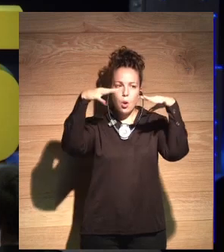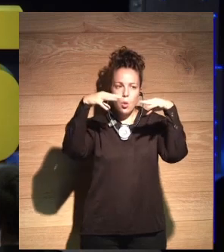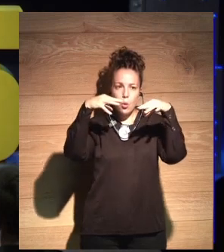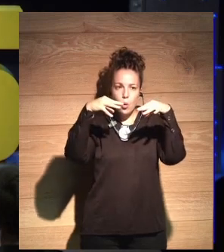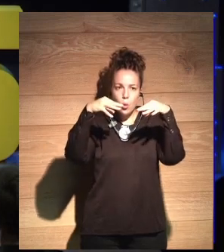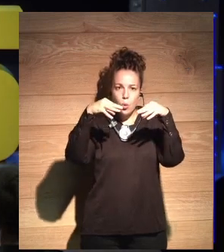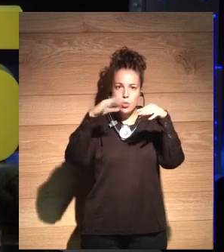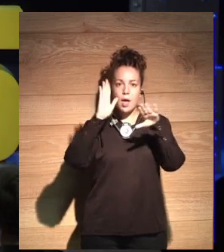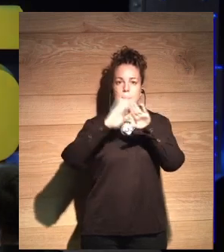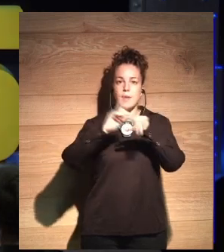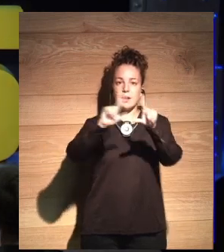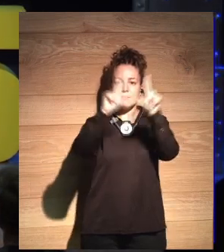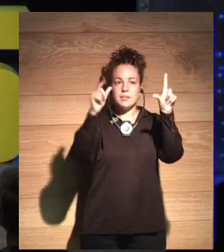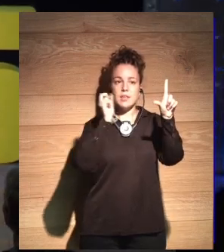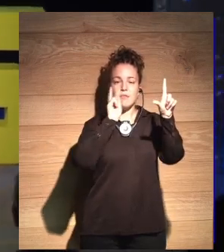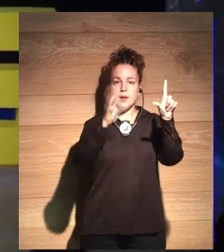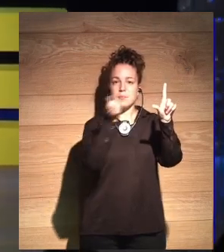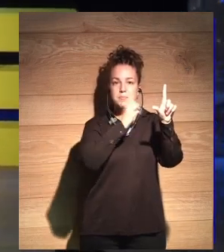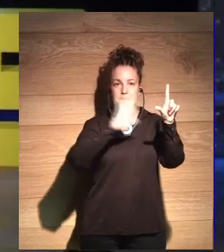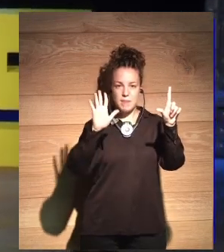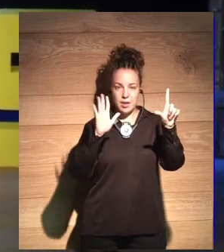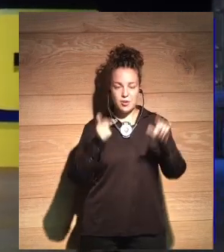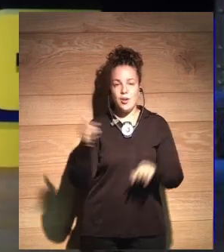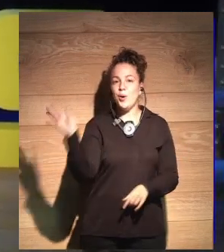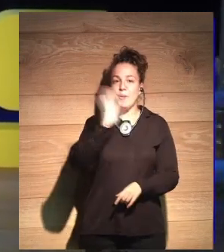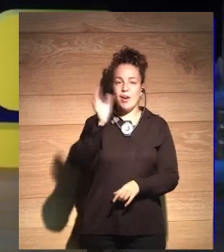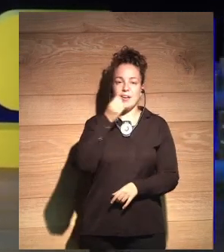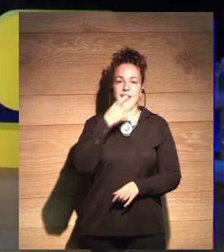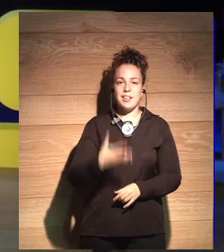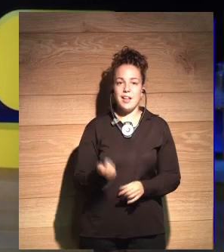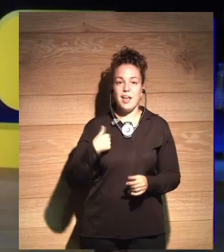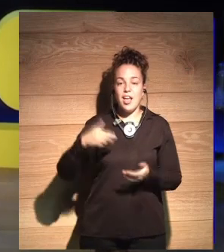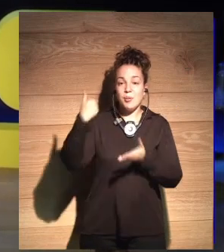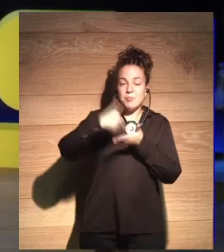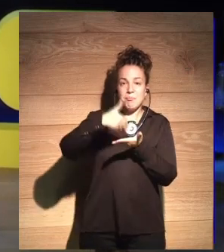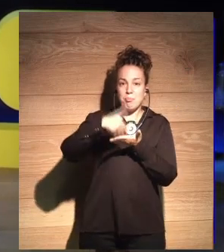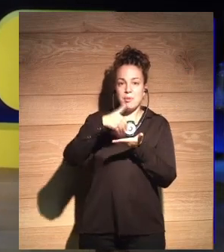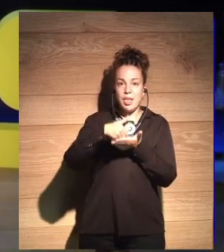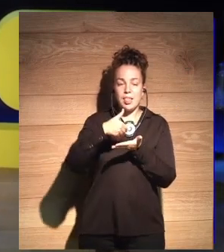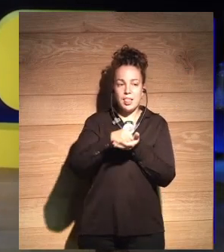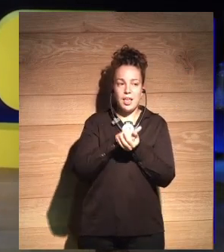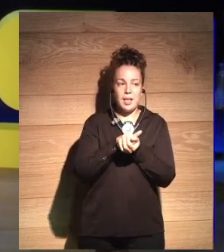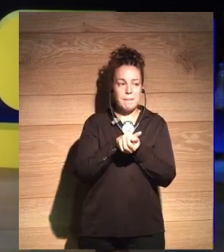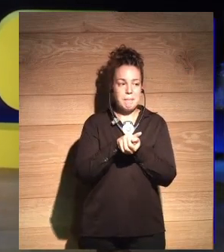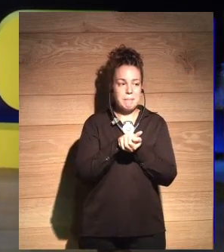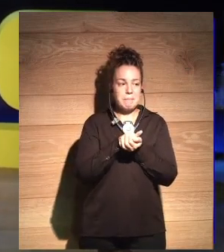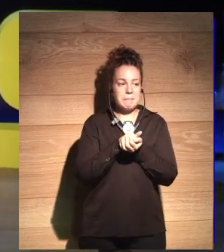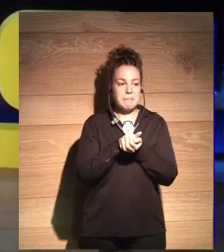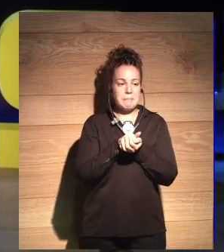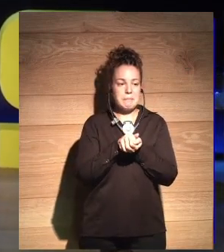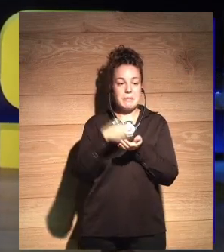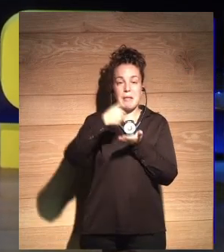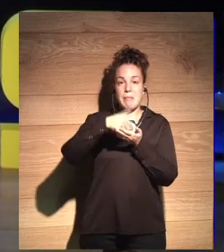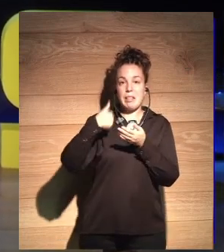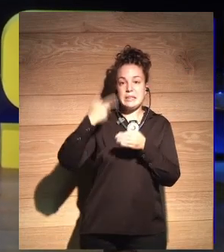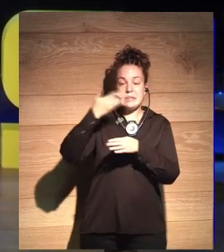more? Hello. So when I was asked to, do this presentation,